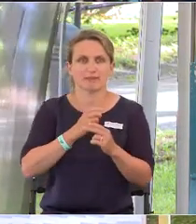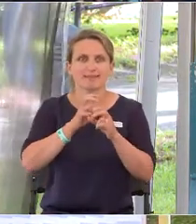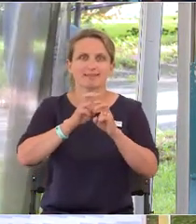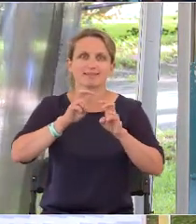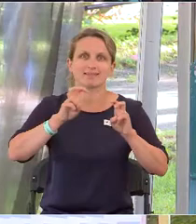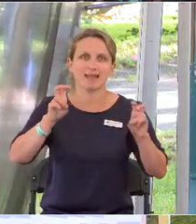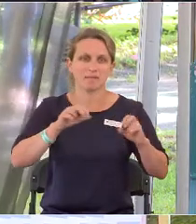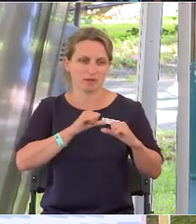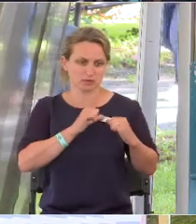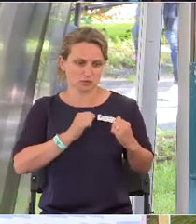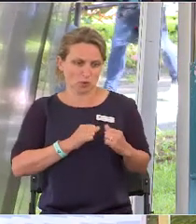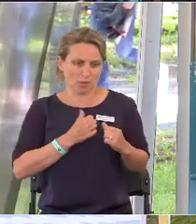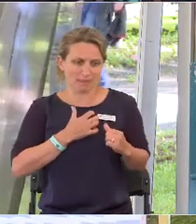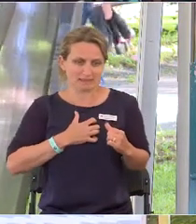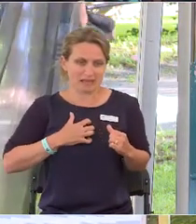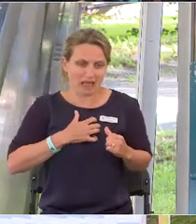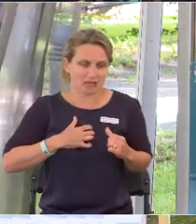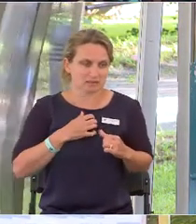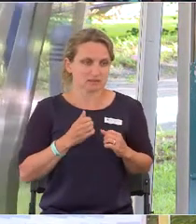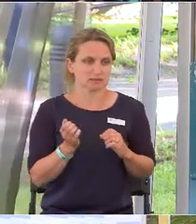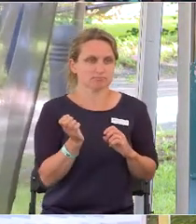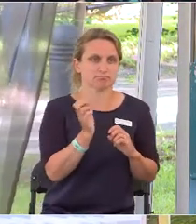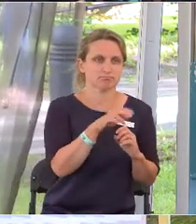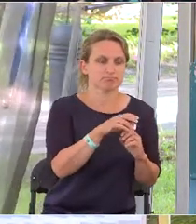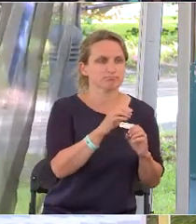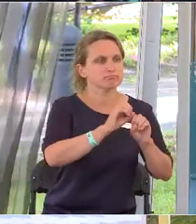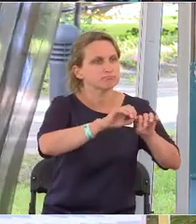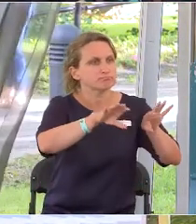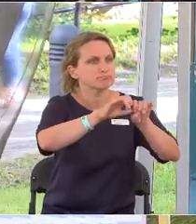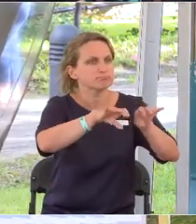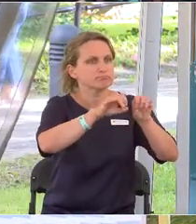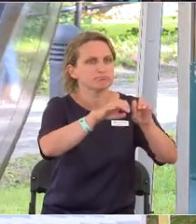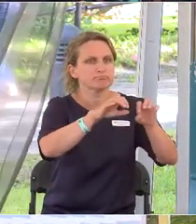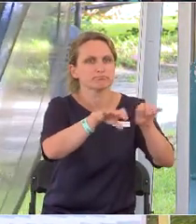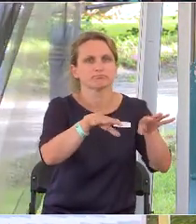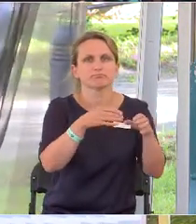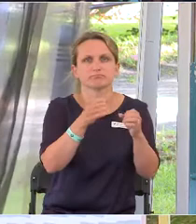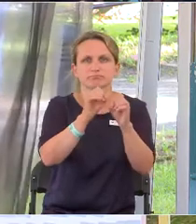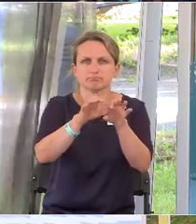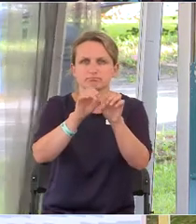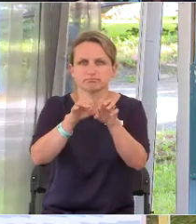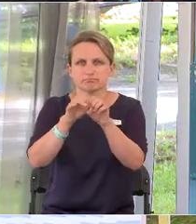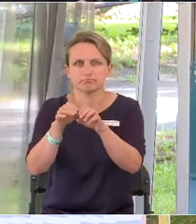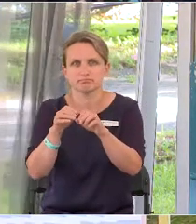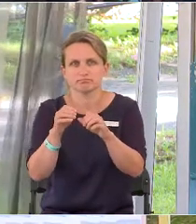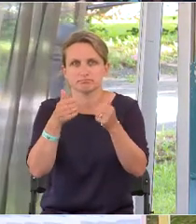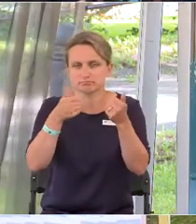in heart, and getting people to actually listen. How good is it? It's another discussion,